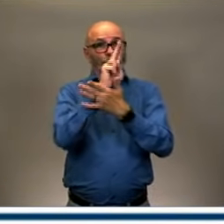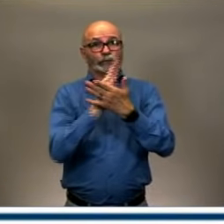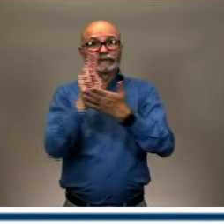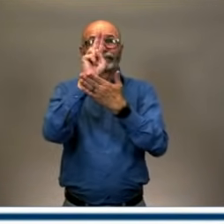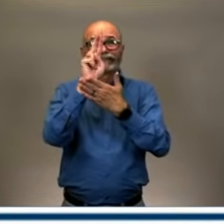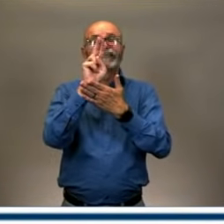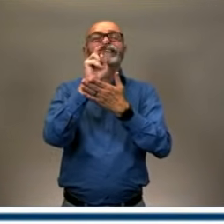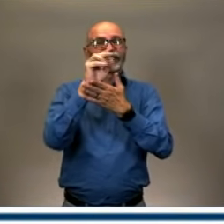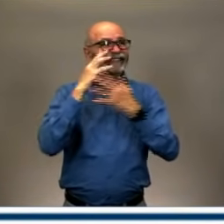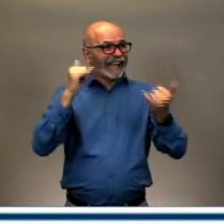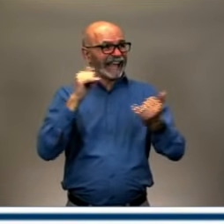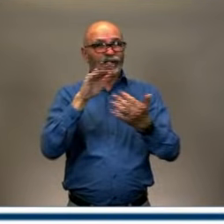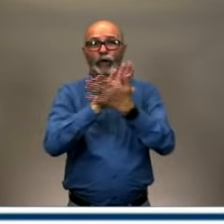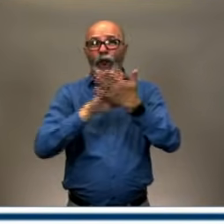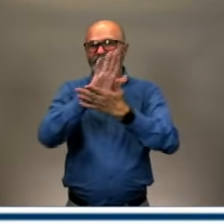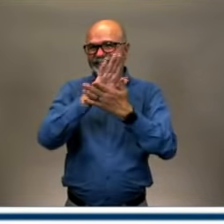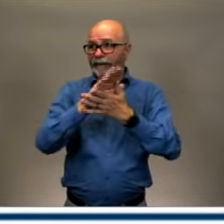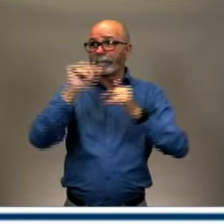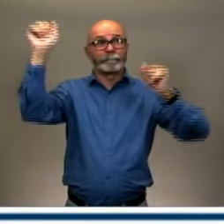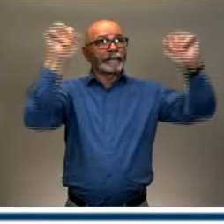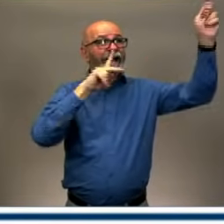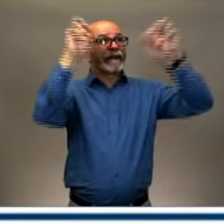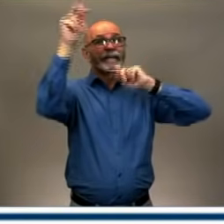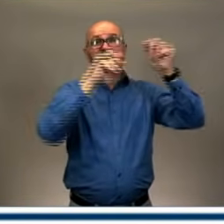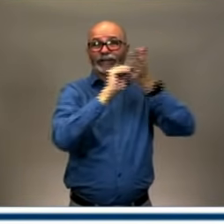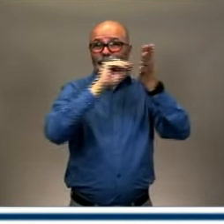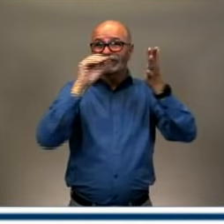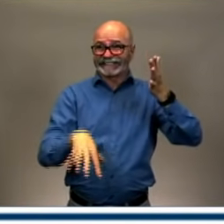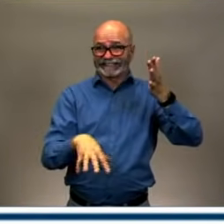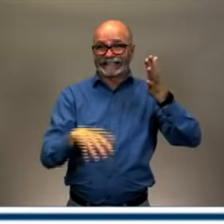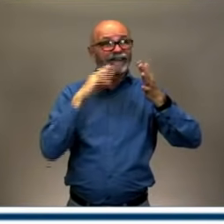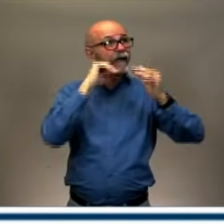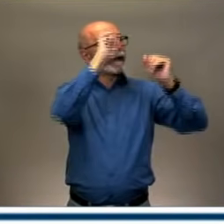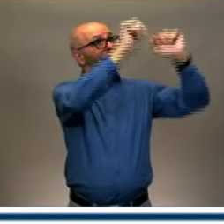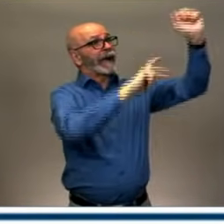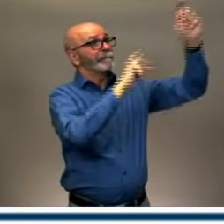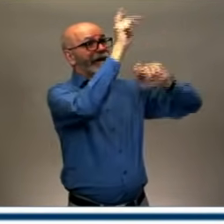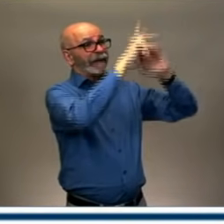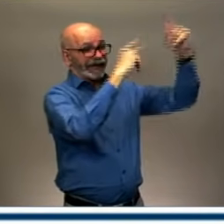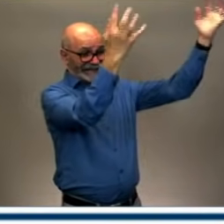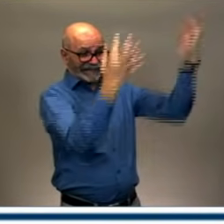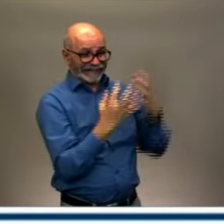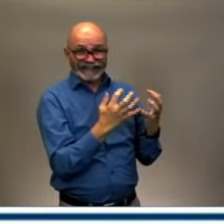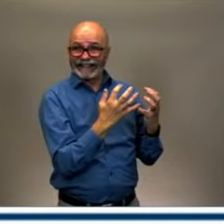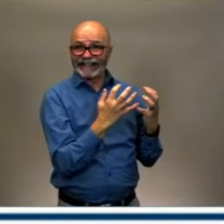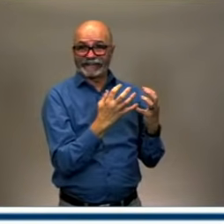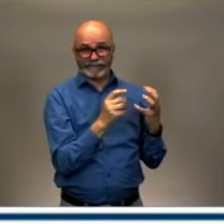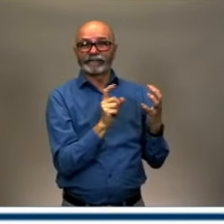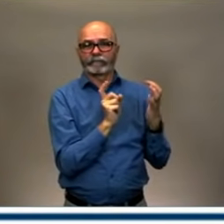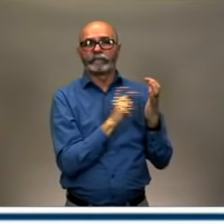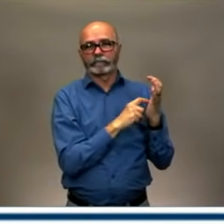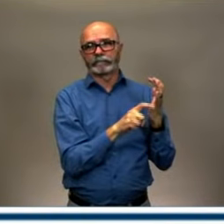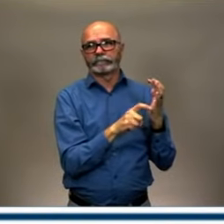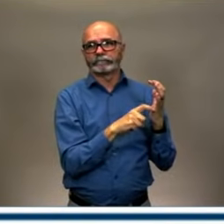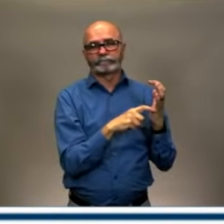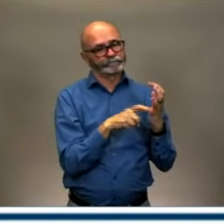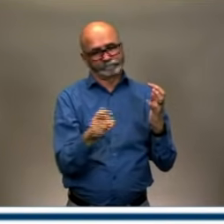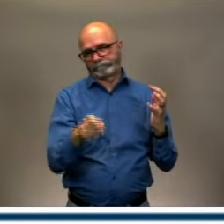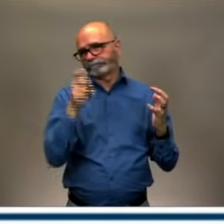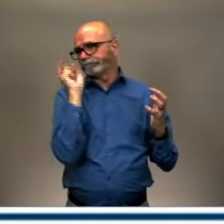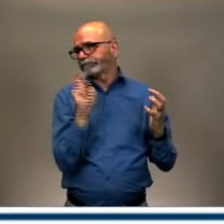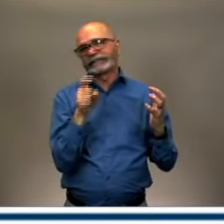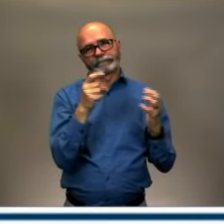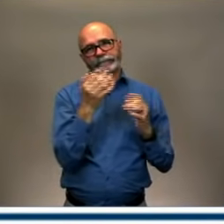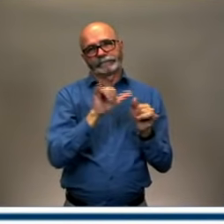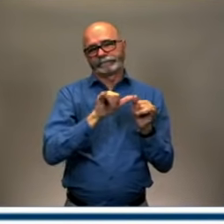this week. Like any other travelers, any students coming from outside Atlantic Canada must complete a